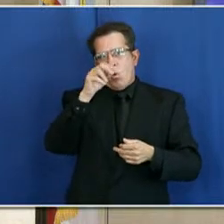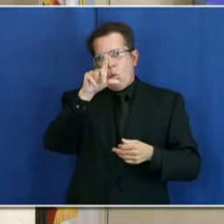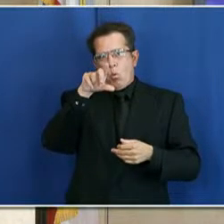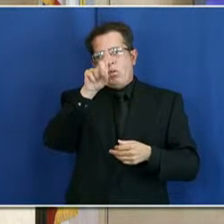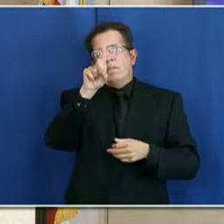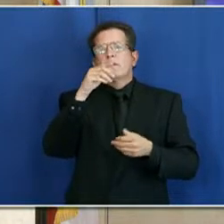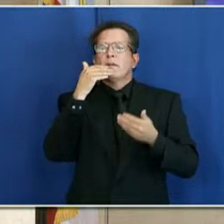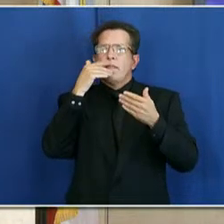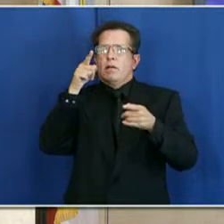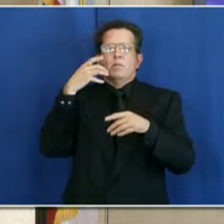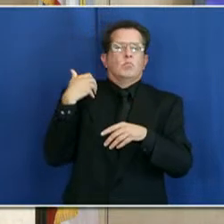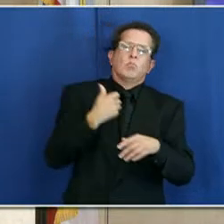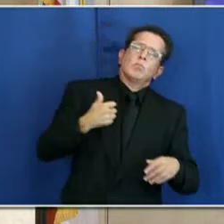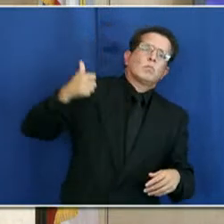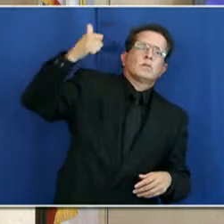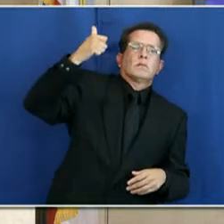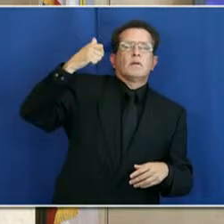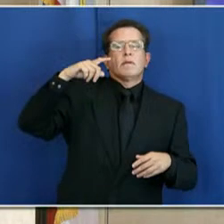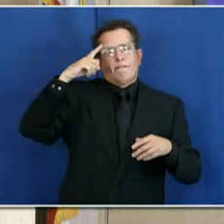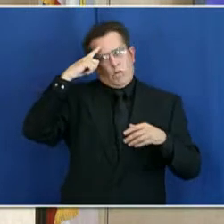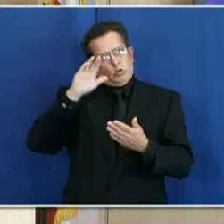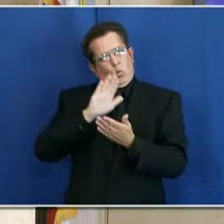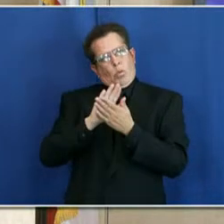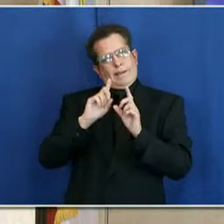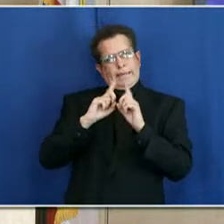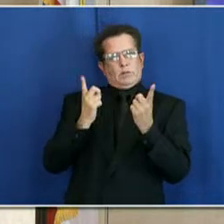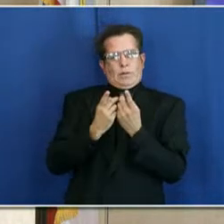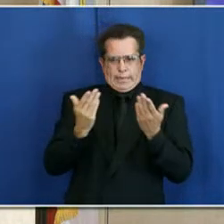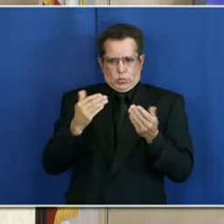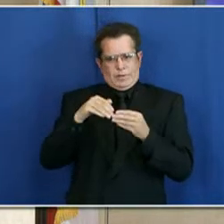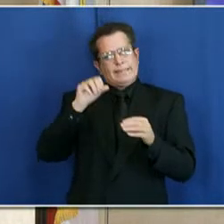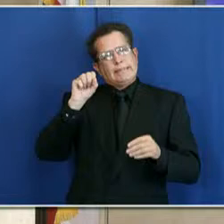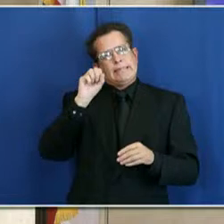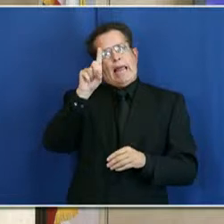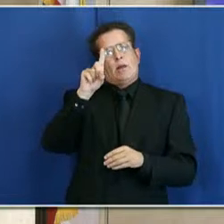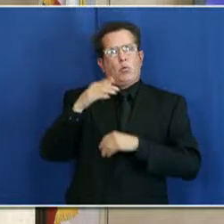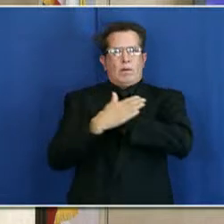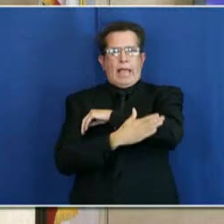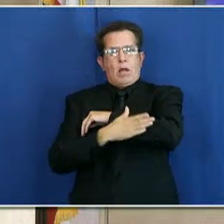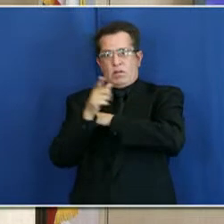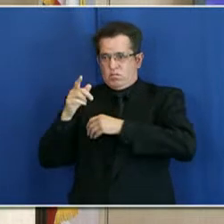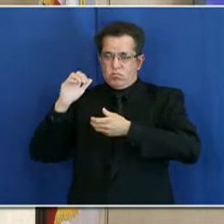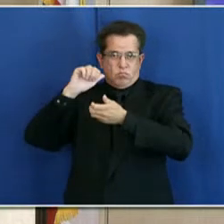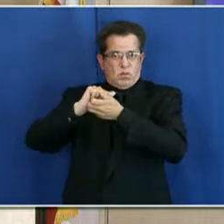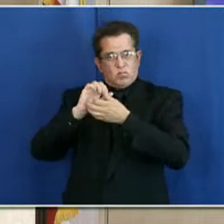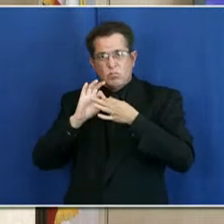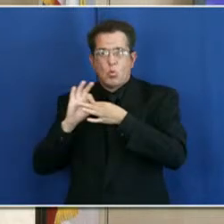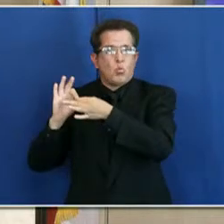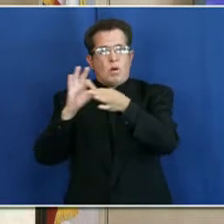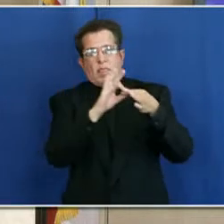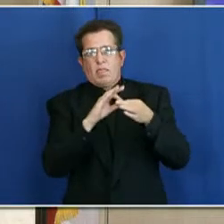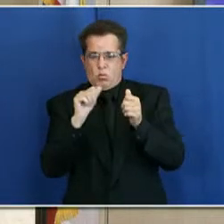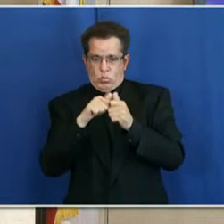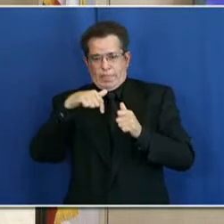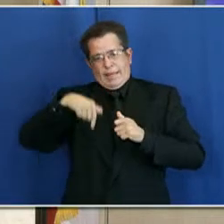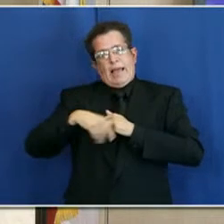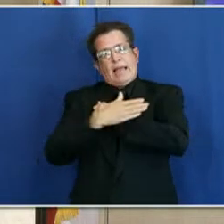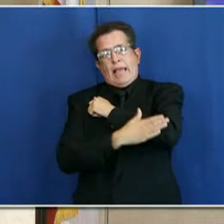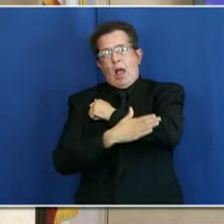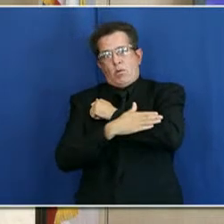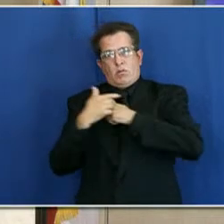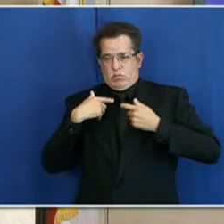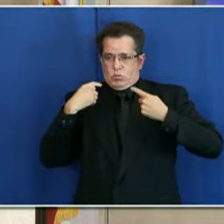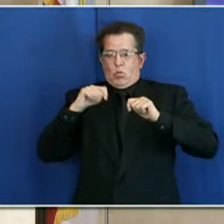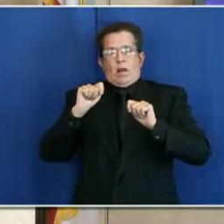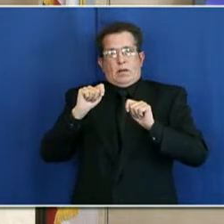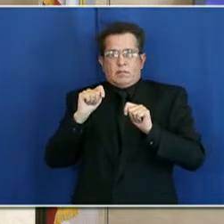principals throughout San Diego County who have worked very collaboratively with the county. We're doing everything that we can to try